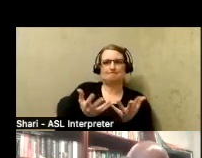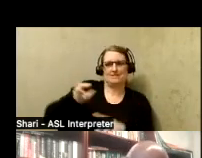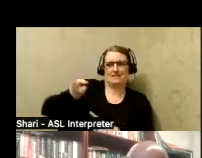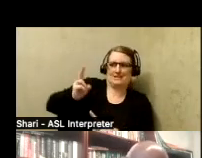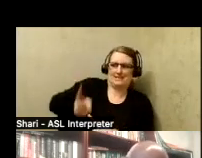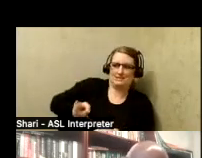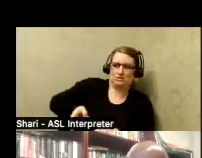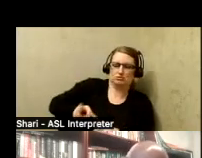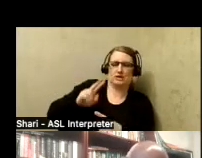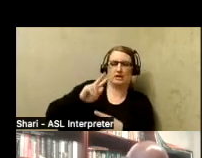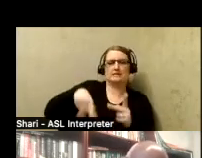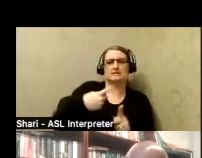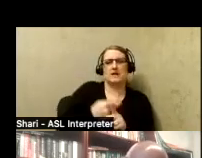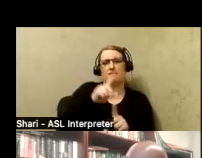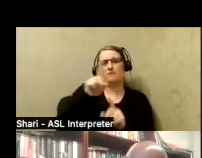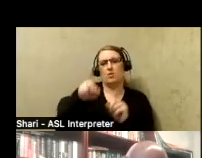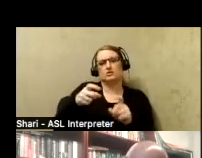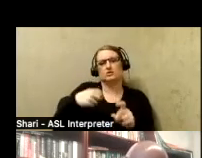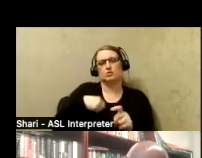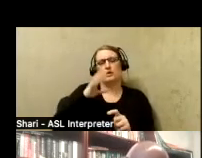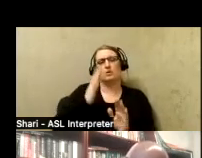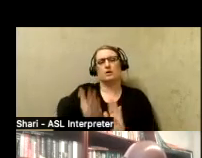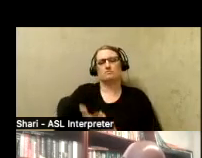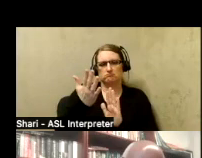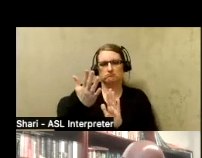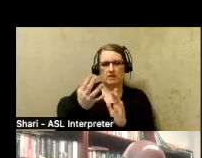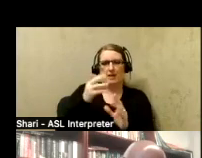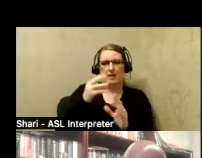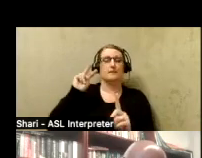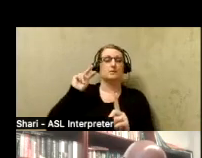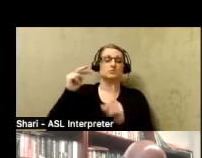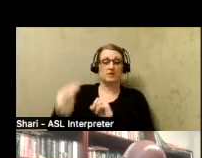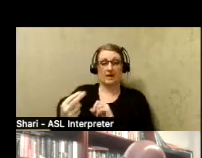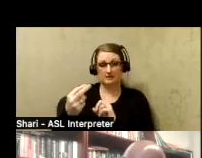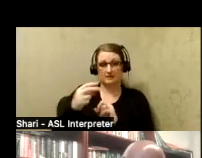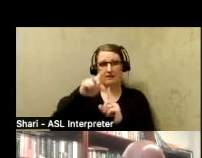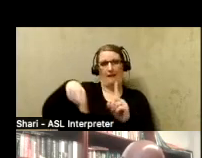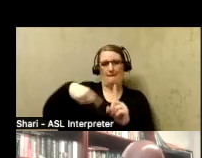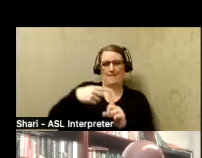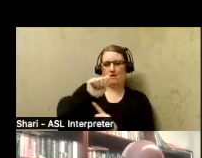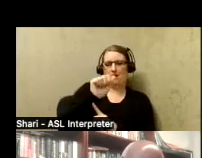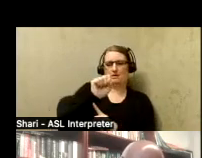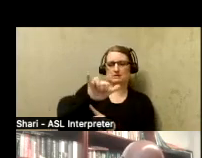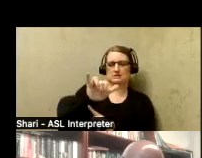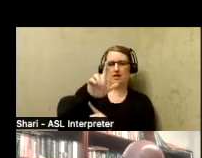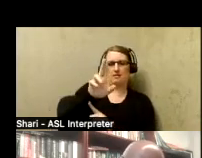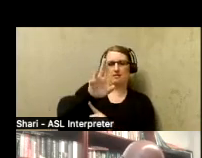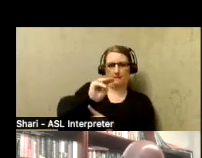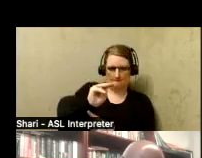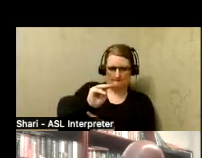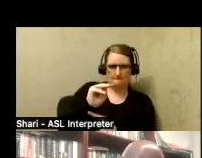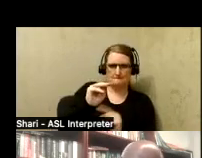type of questions we're going to address today, the perspectives on the asylum, because Dr. Summers is going to talk